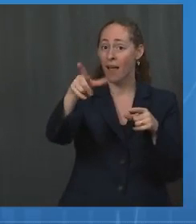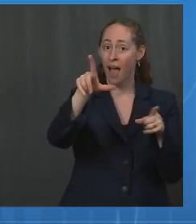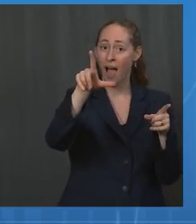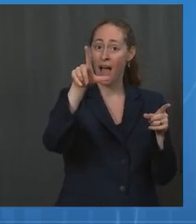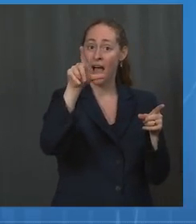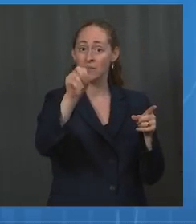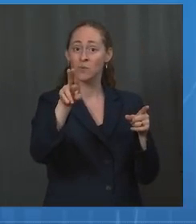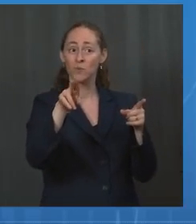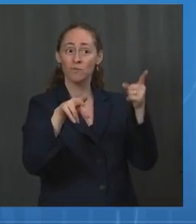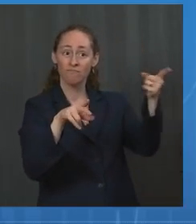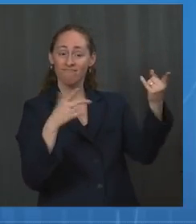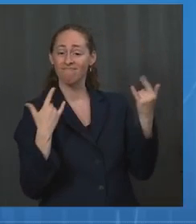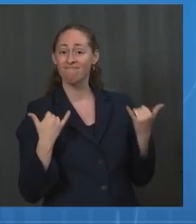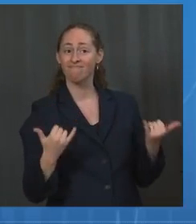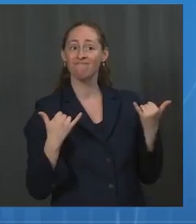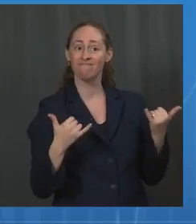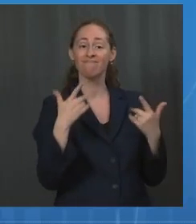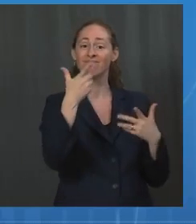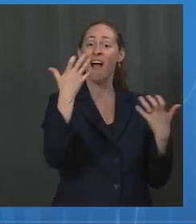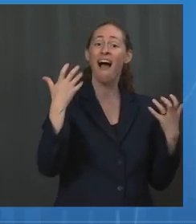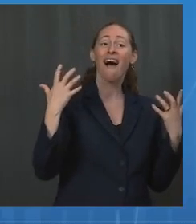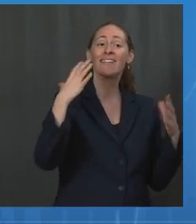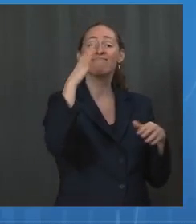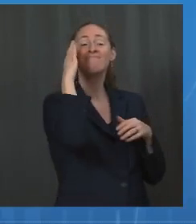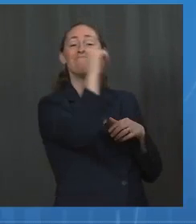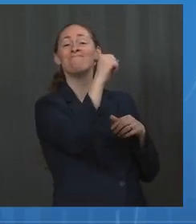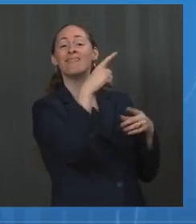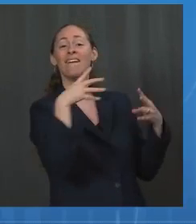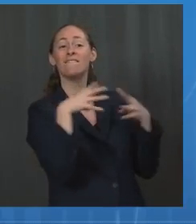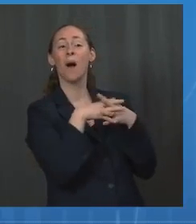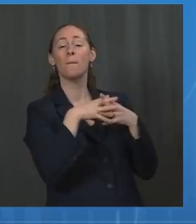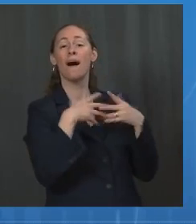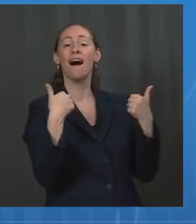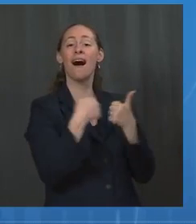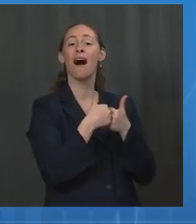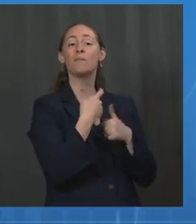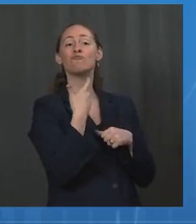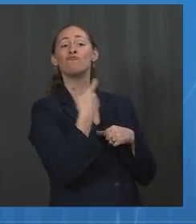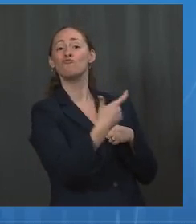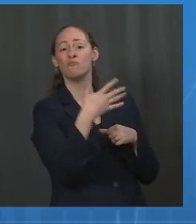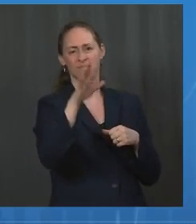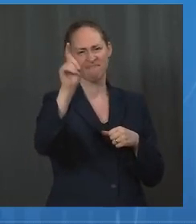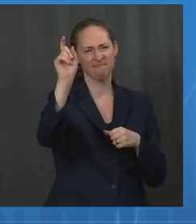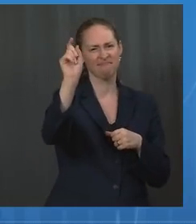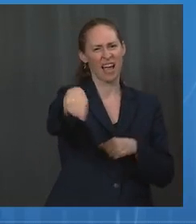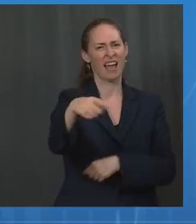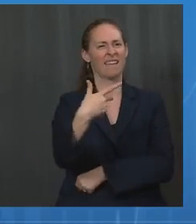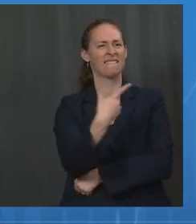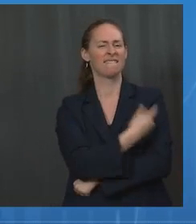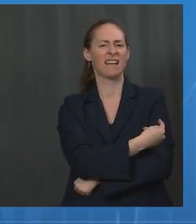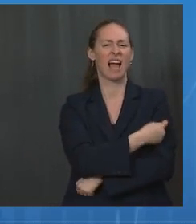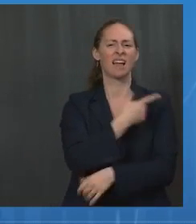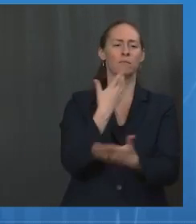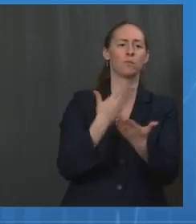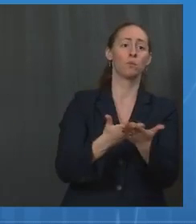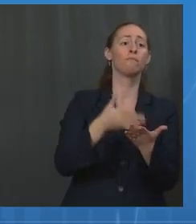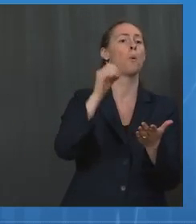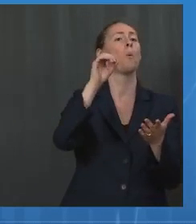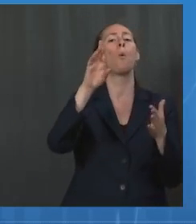LSU, to attend a football game this fall, you'll need to be vaccinated or show proof of a negative